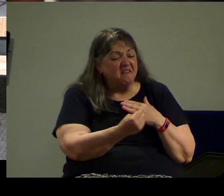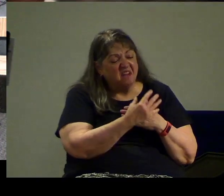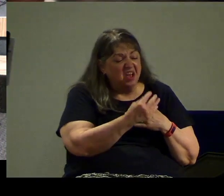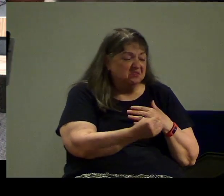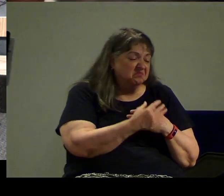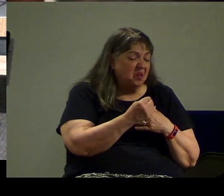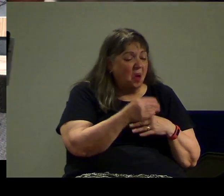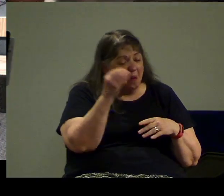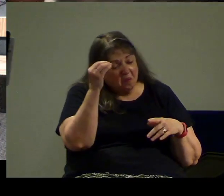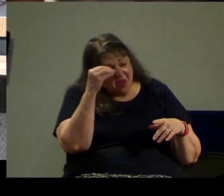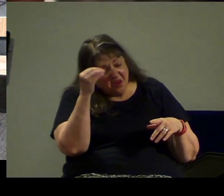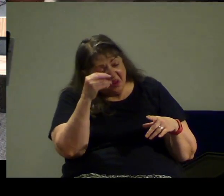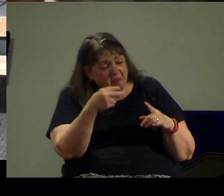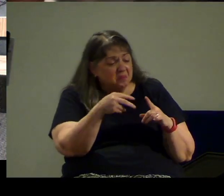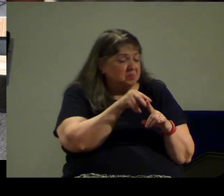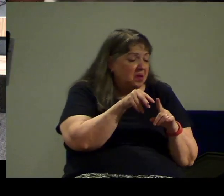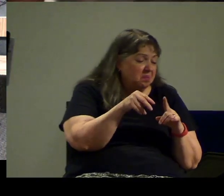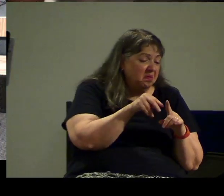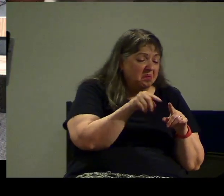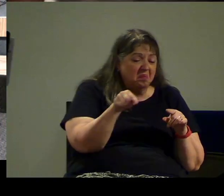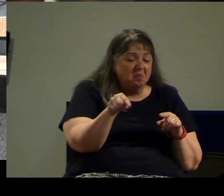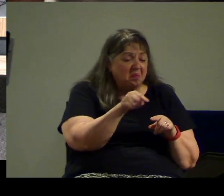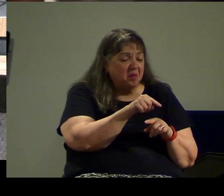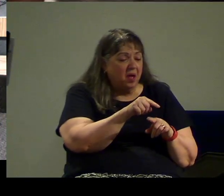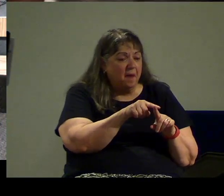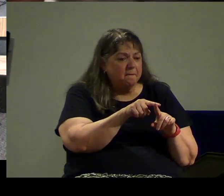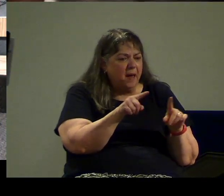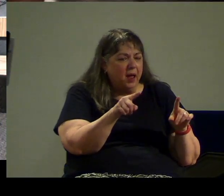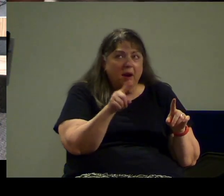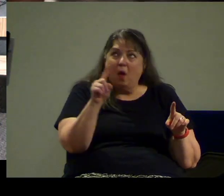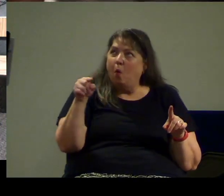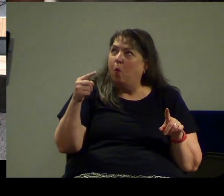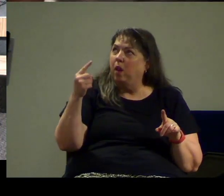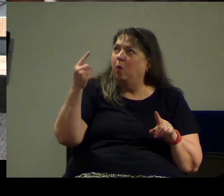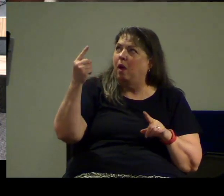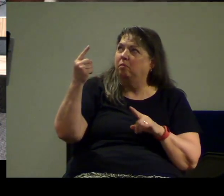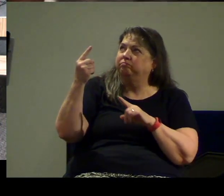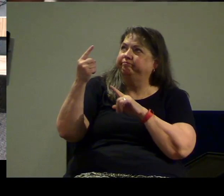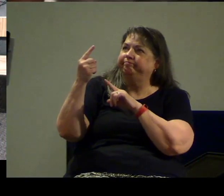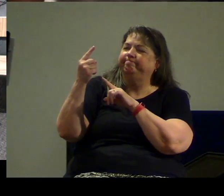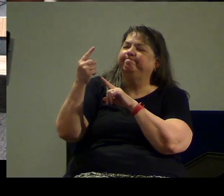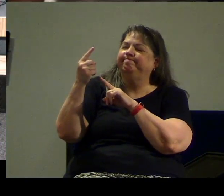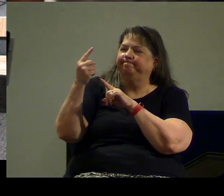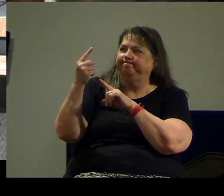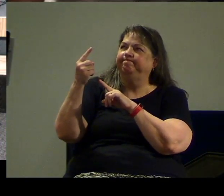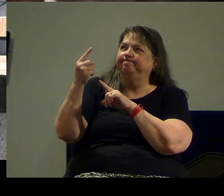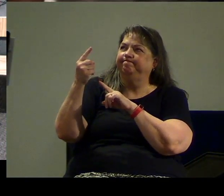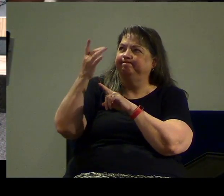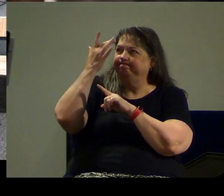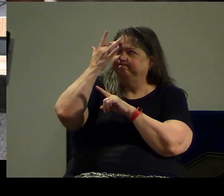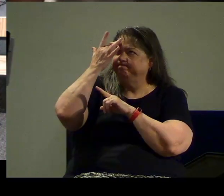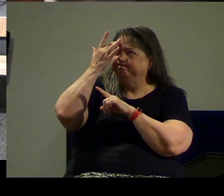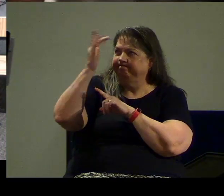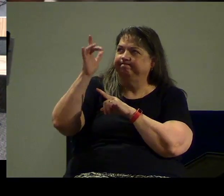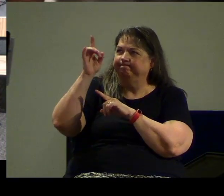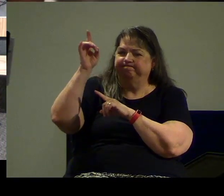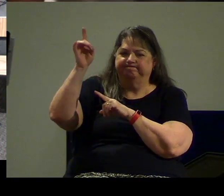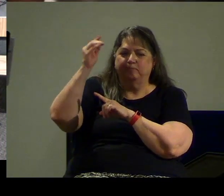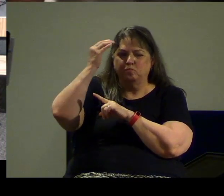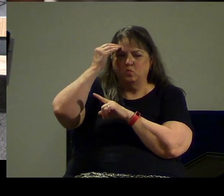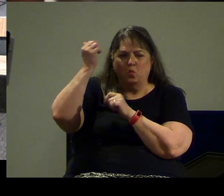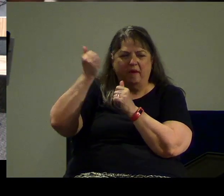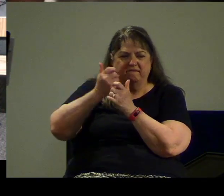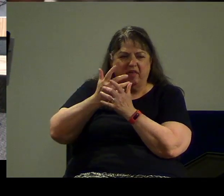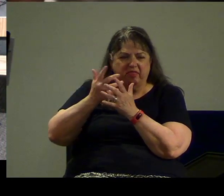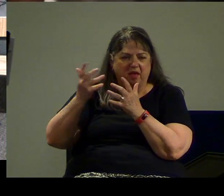advice. You'll get differing advice. Who do you go to? Not that they're bad. They love you. They care, and they're giving you the best that they think they can